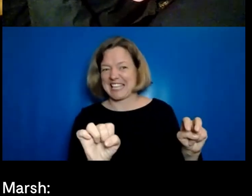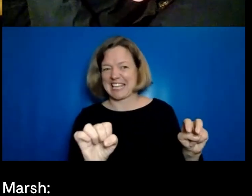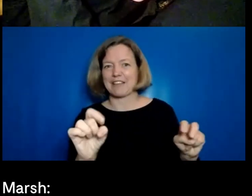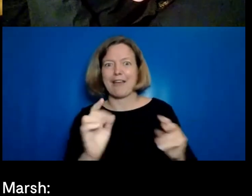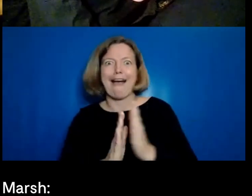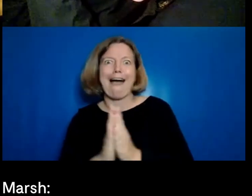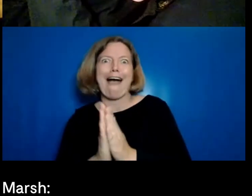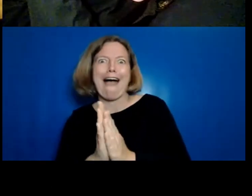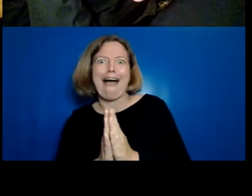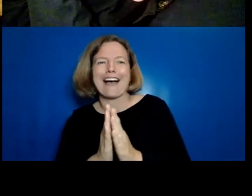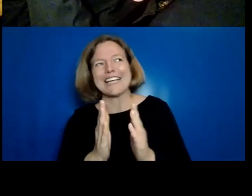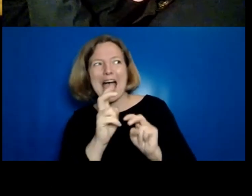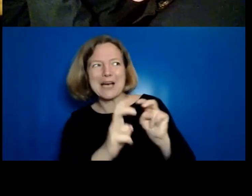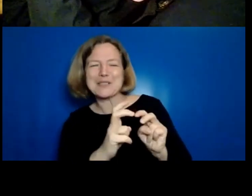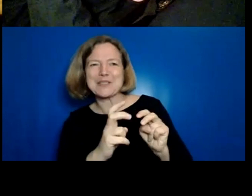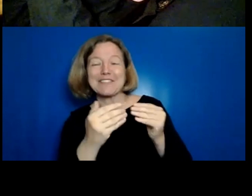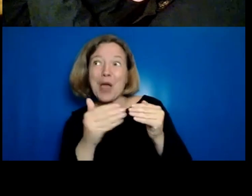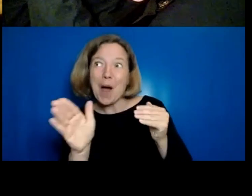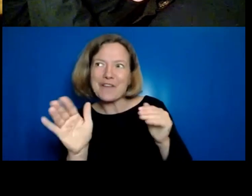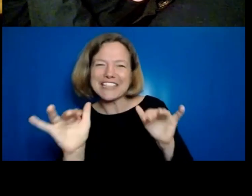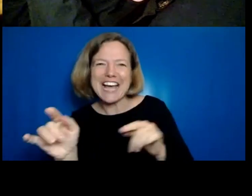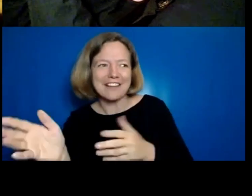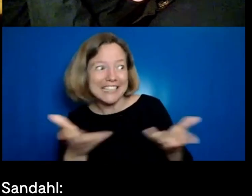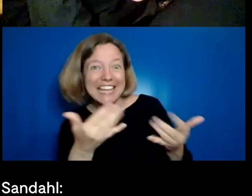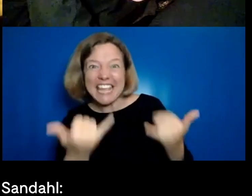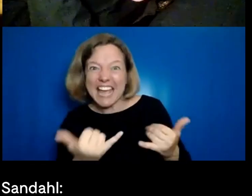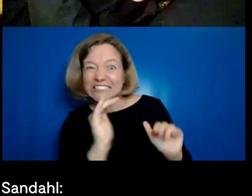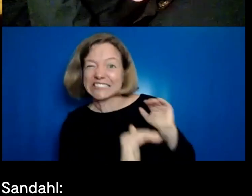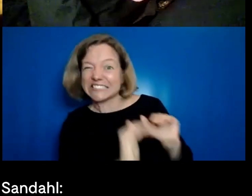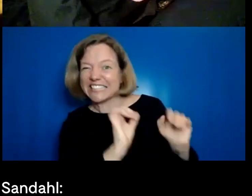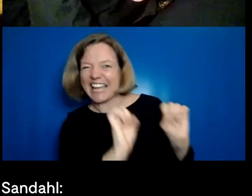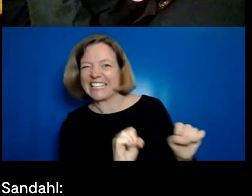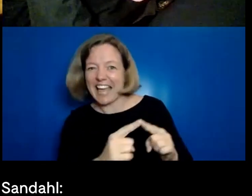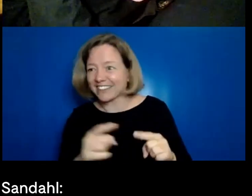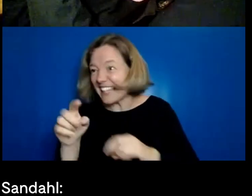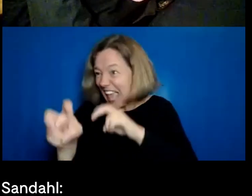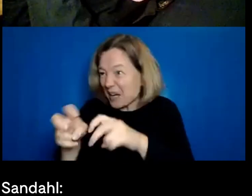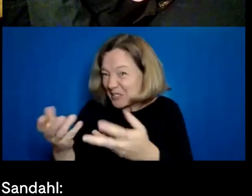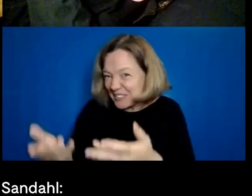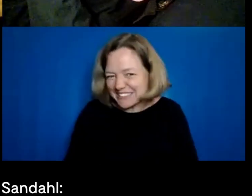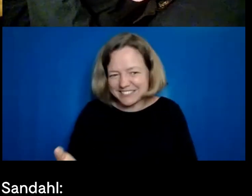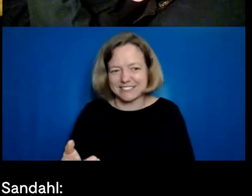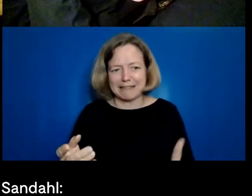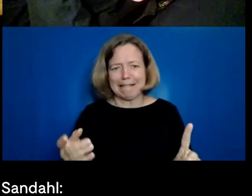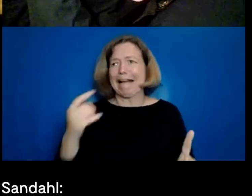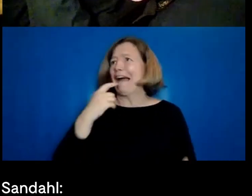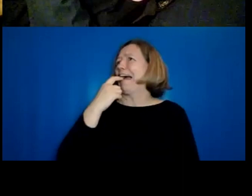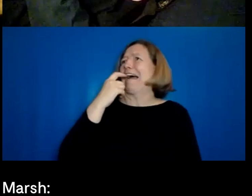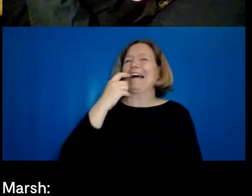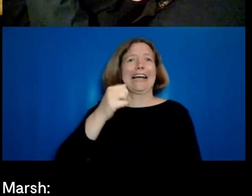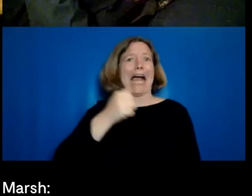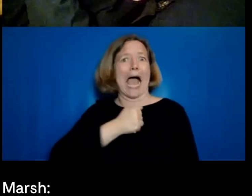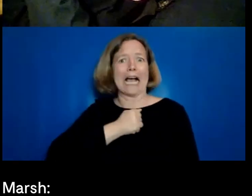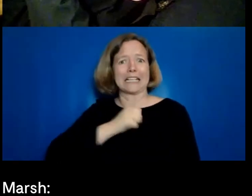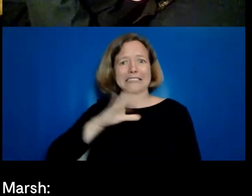you said that, Noah. I was just about to say to go into like. I mean, No, I'm scared. This is Carrie. What are they going to ask? But